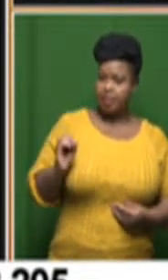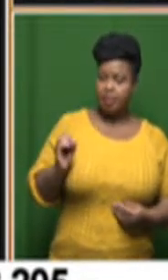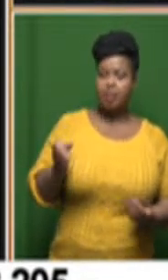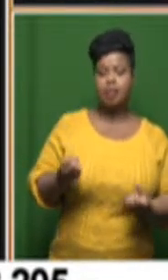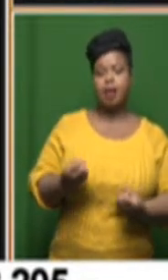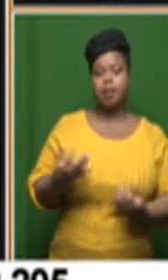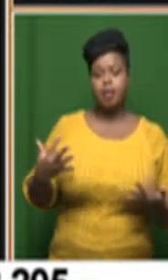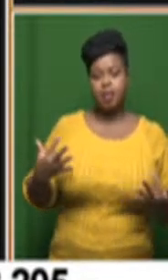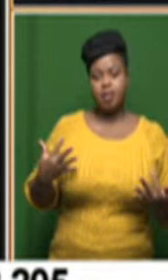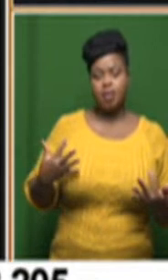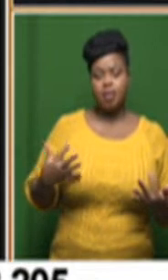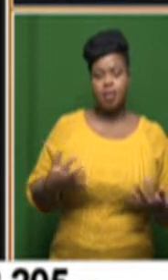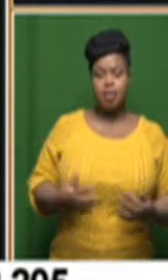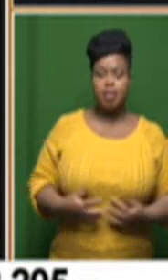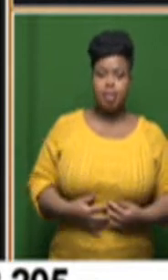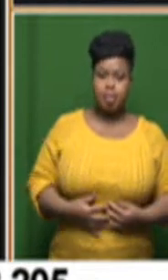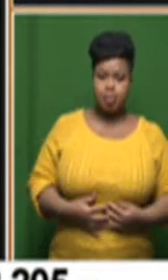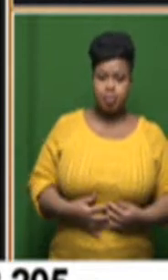of